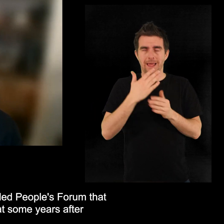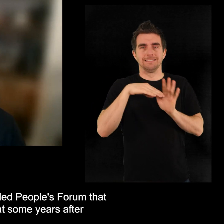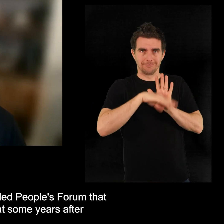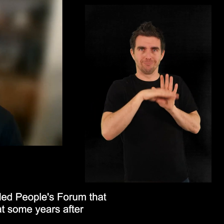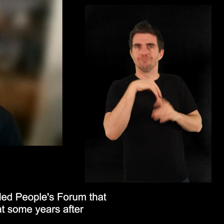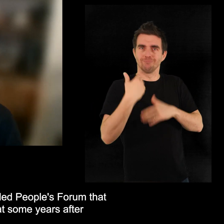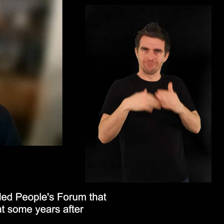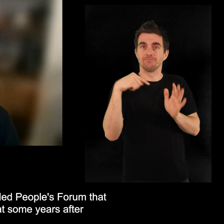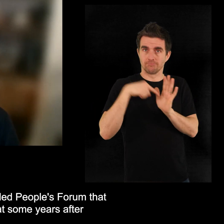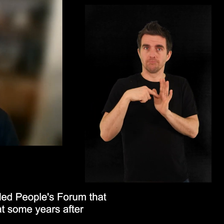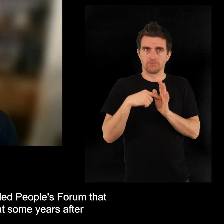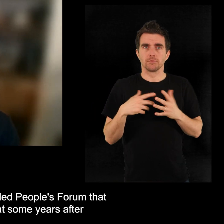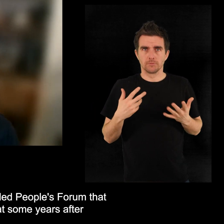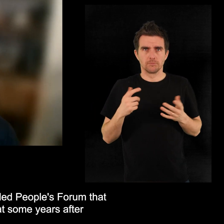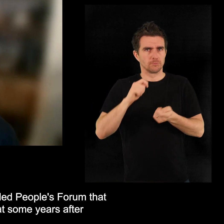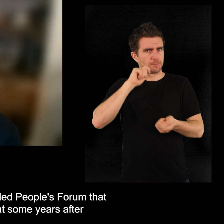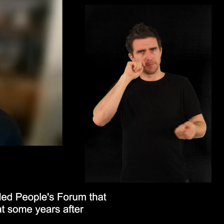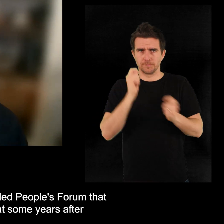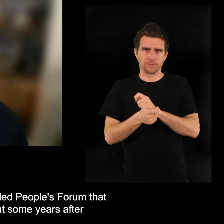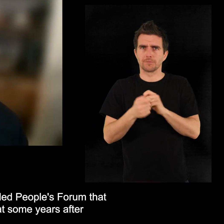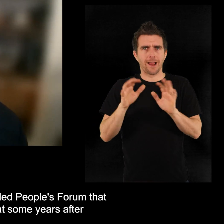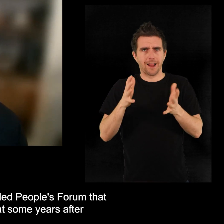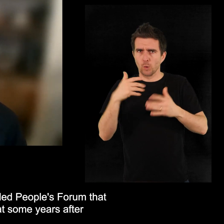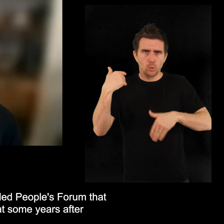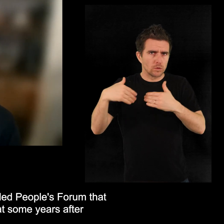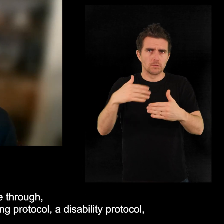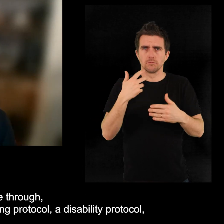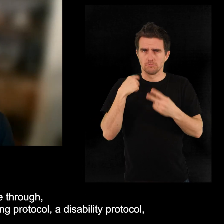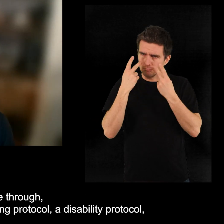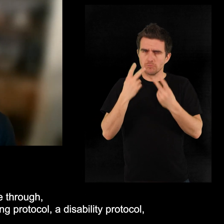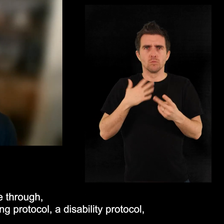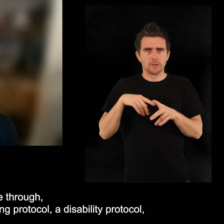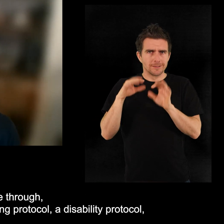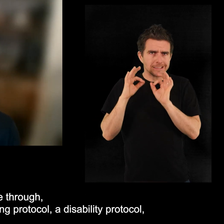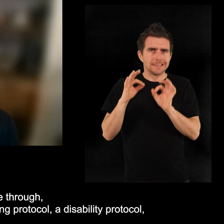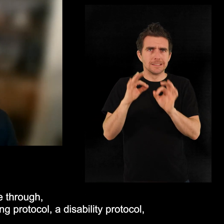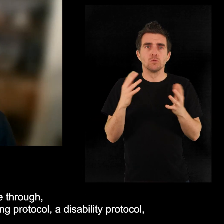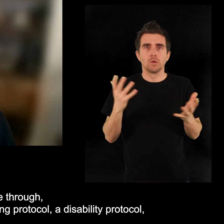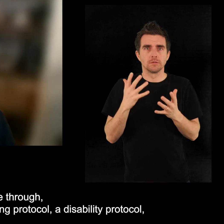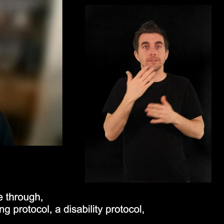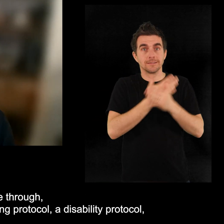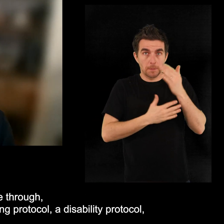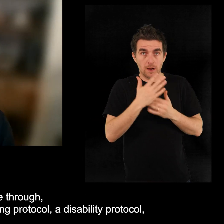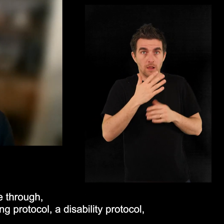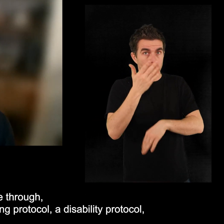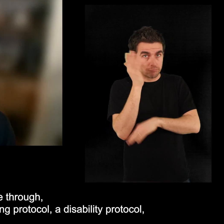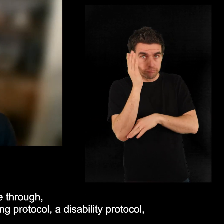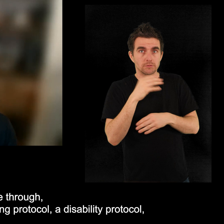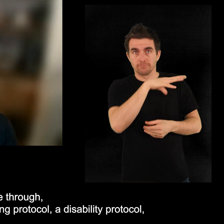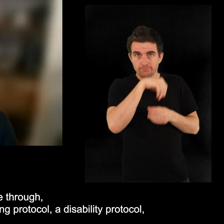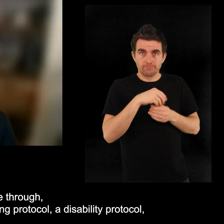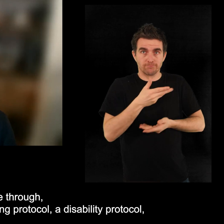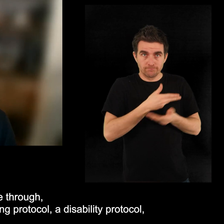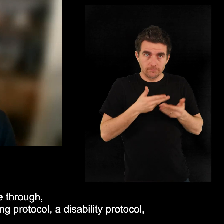Forum that unlike the United Nations, that some years after the UN Convention had gone through, by